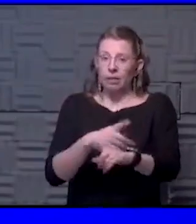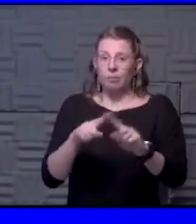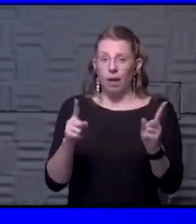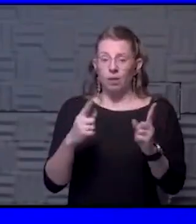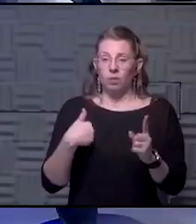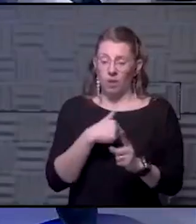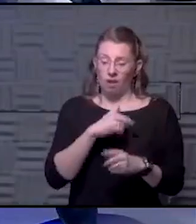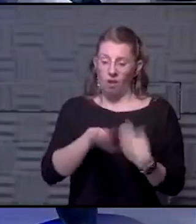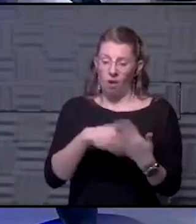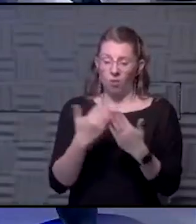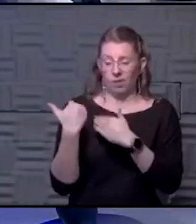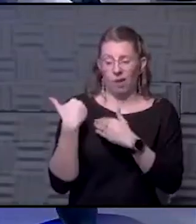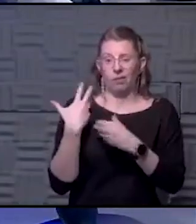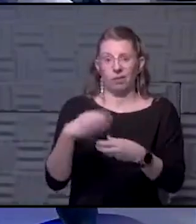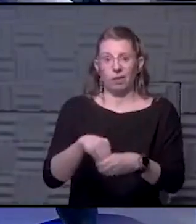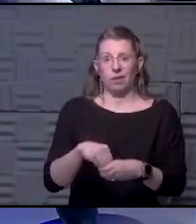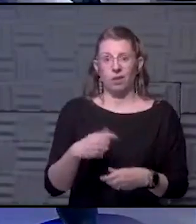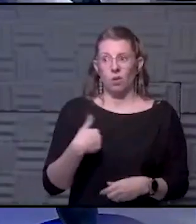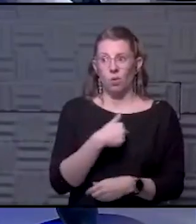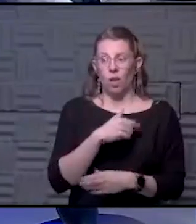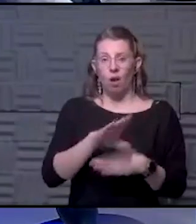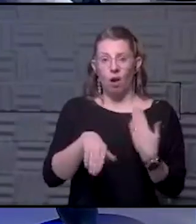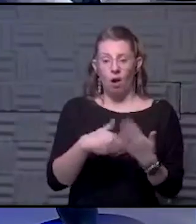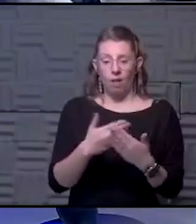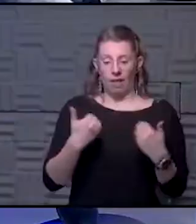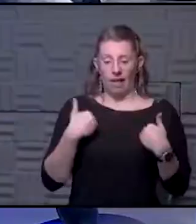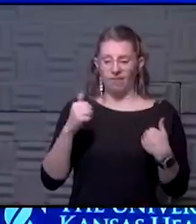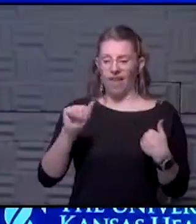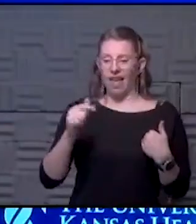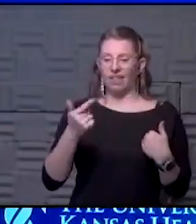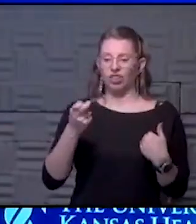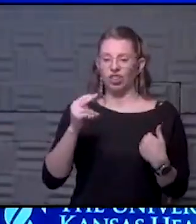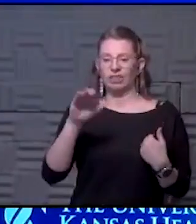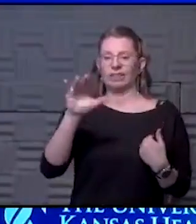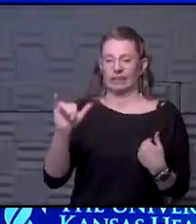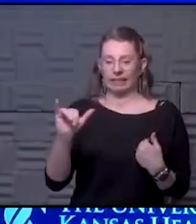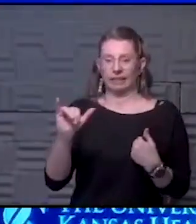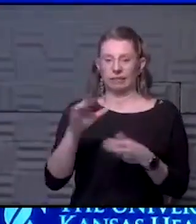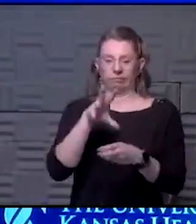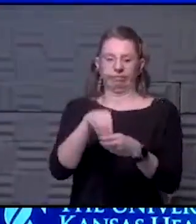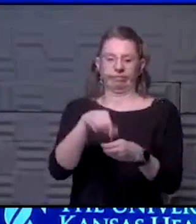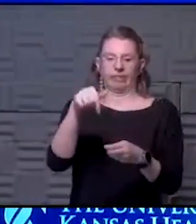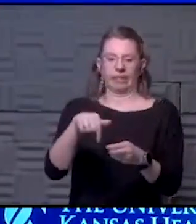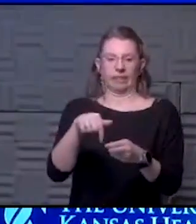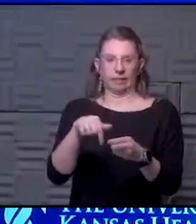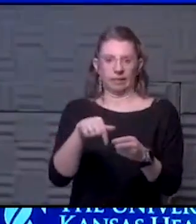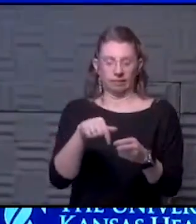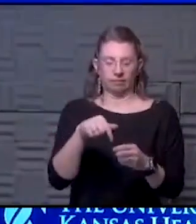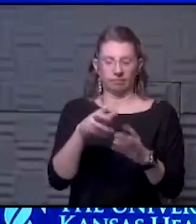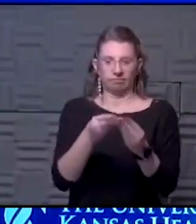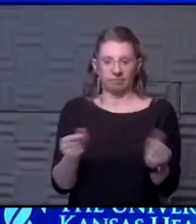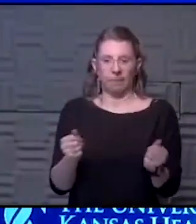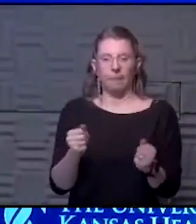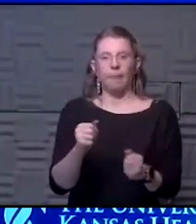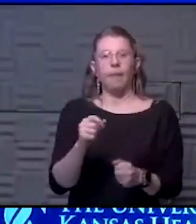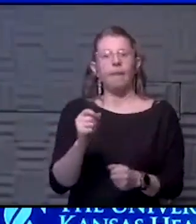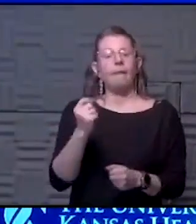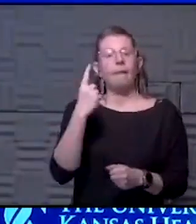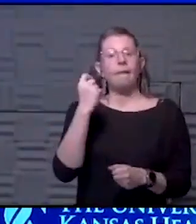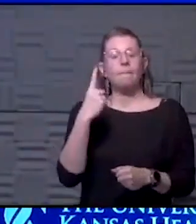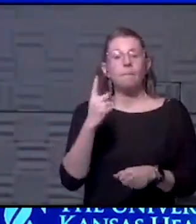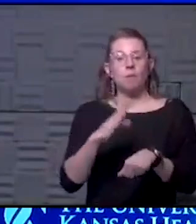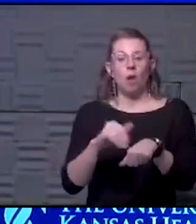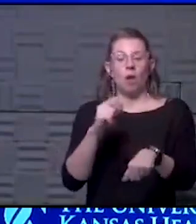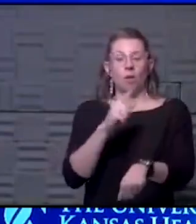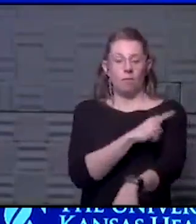this. I like that. We all have agency in this. Well said. Hey, as we close, remember to answer the call to arms when it comes your way.